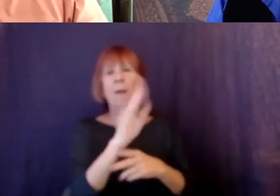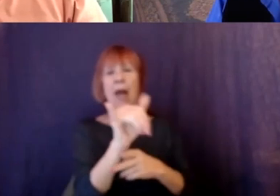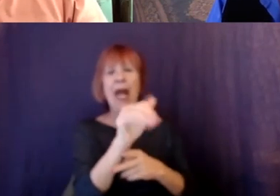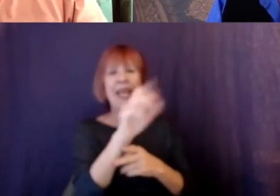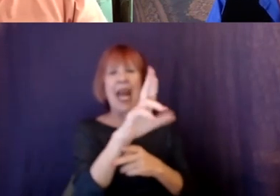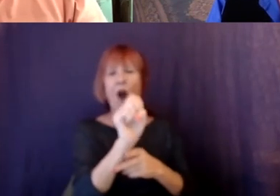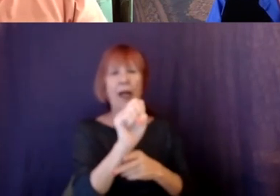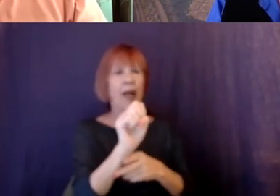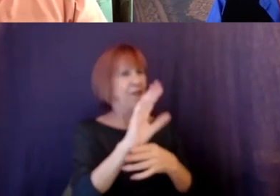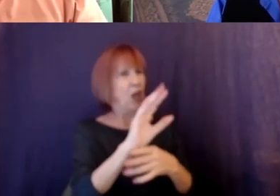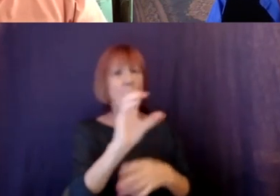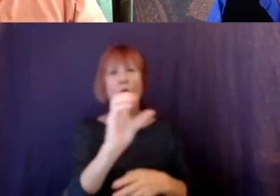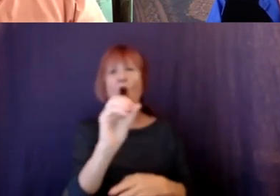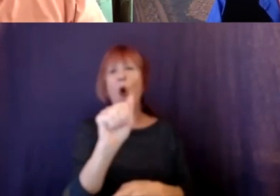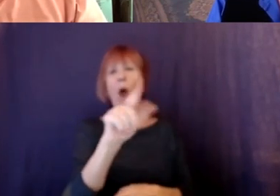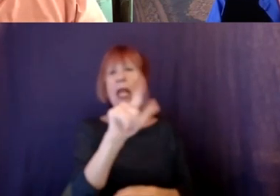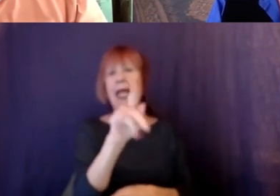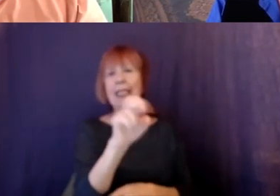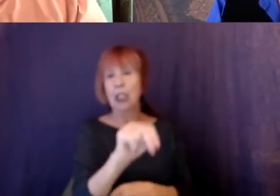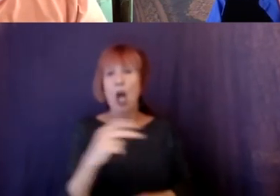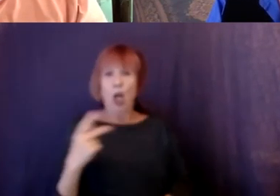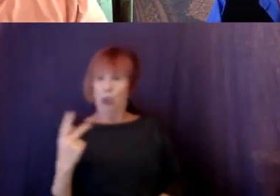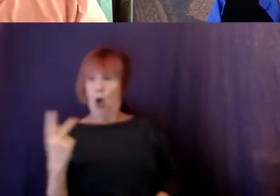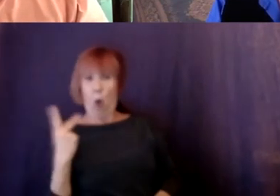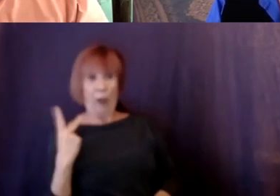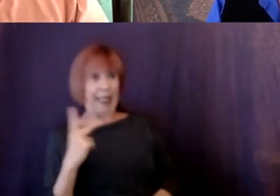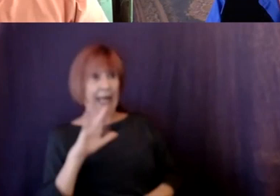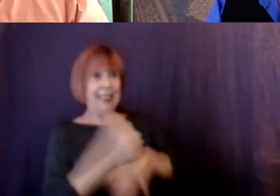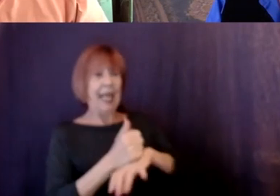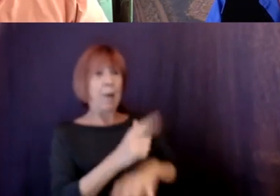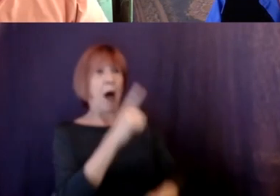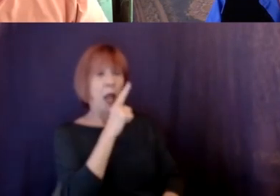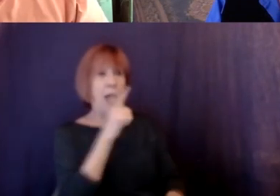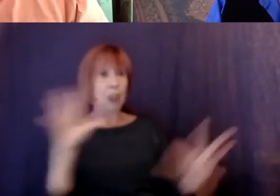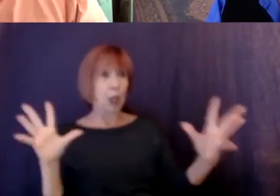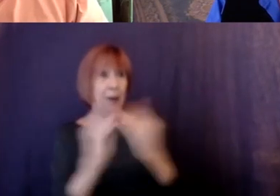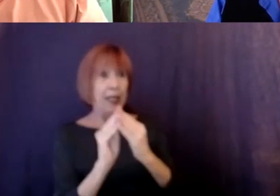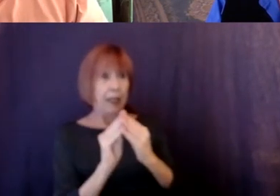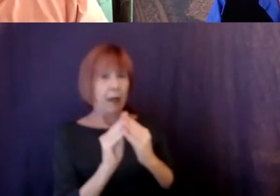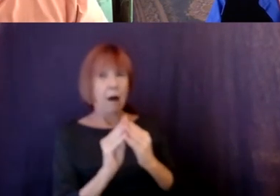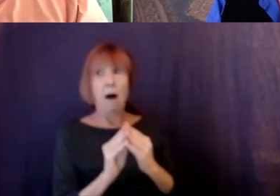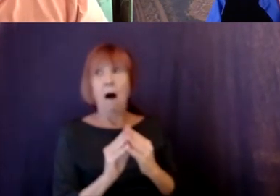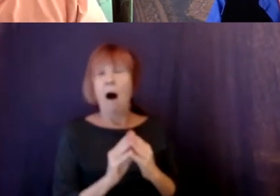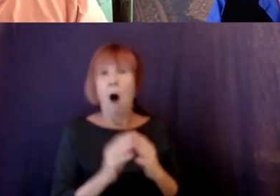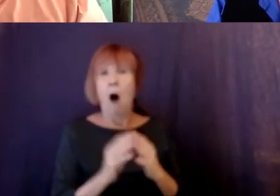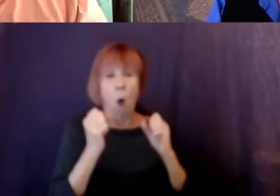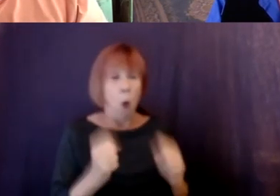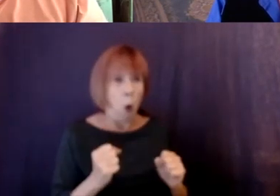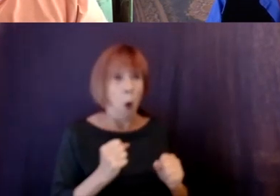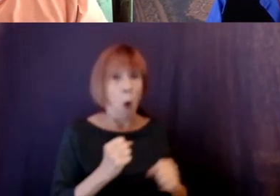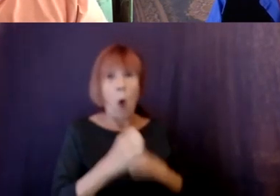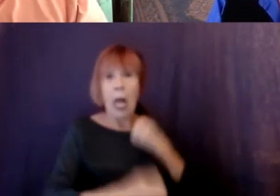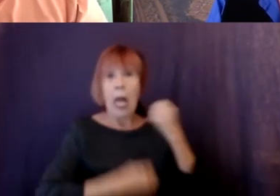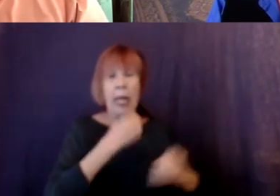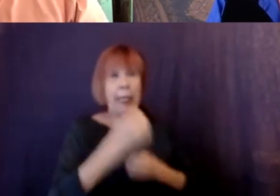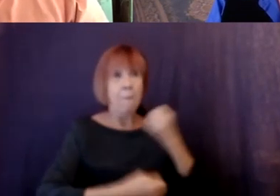We set up a lunch. It was actually quite emotional because here we are at that time, 45 years later.